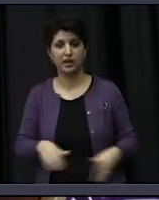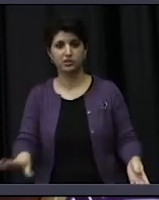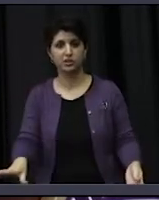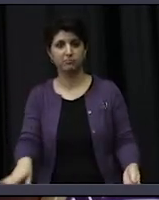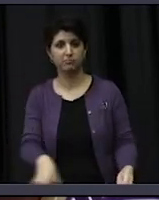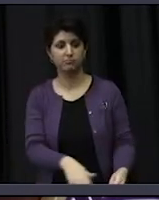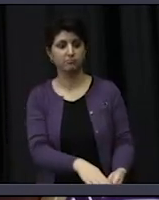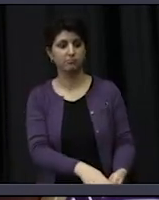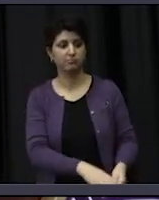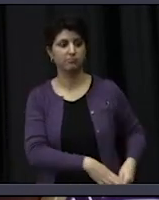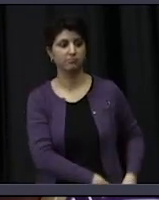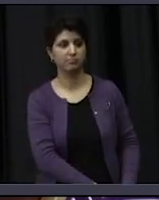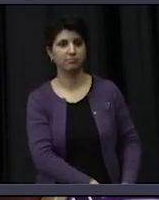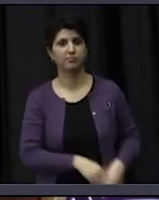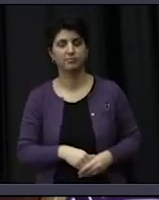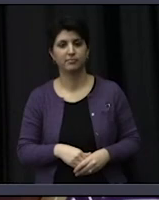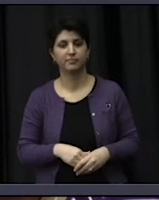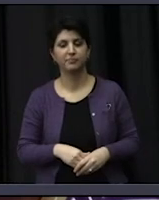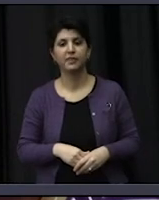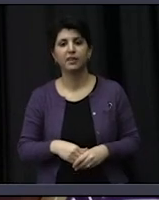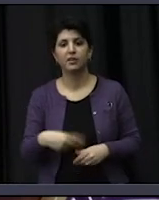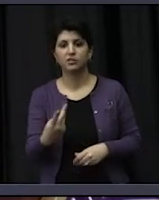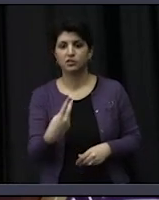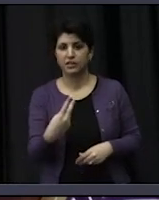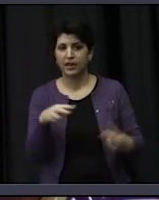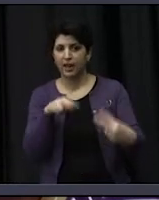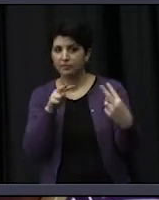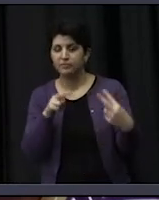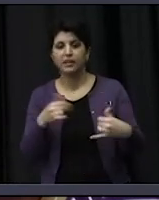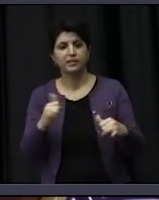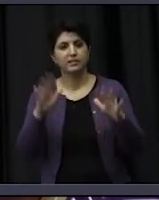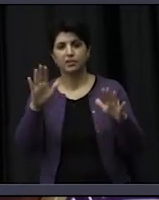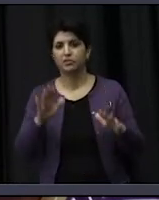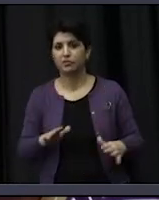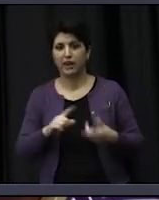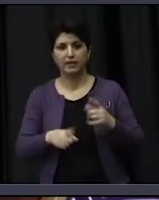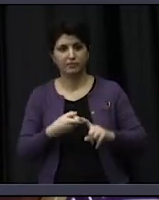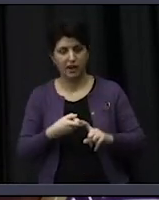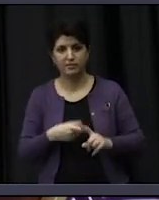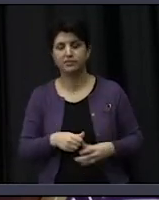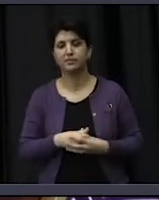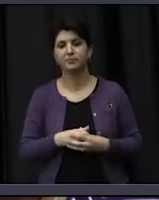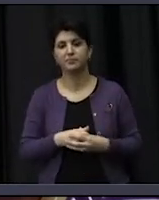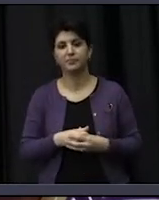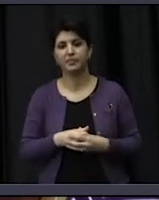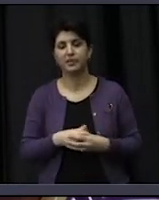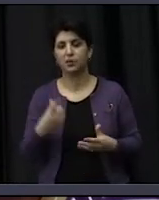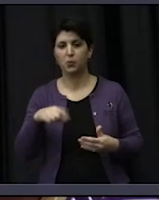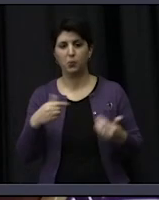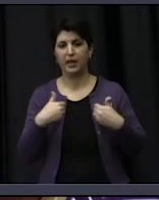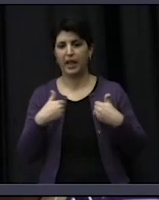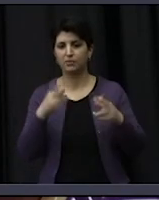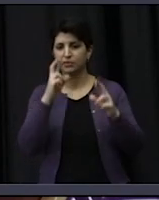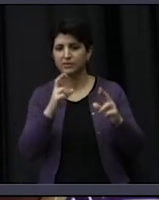making any eye contact. She and I are still great colleagues, regardless of our humility and transparency that